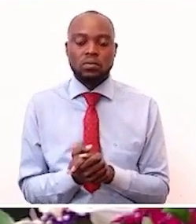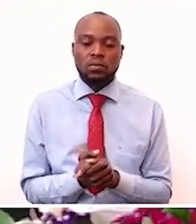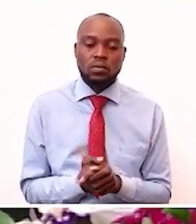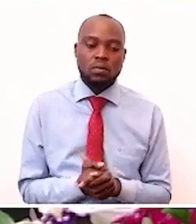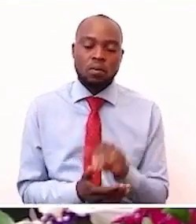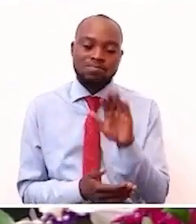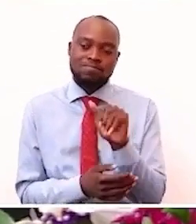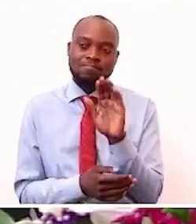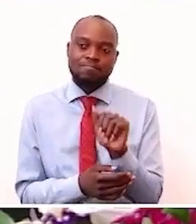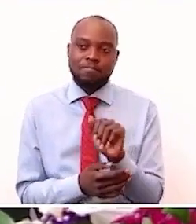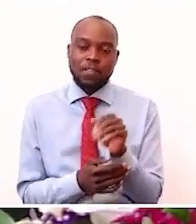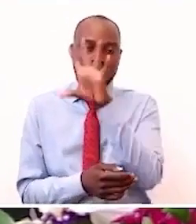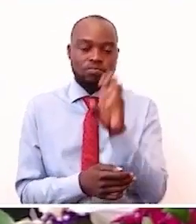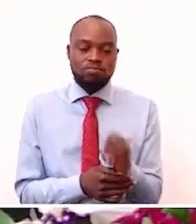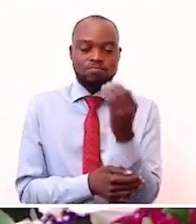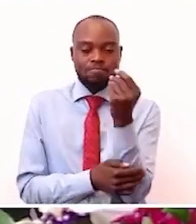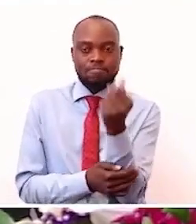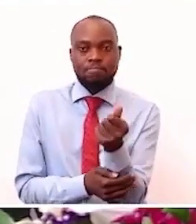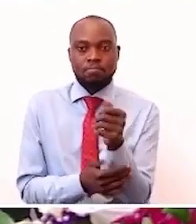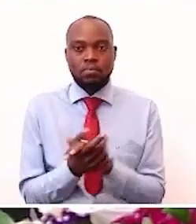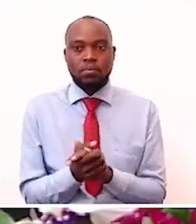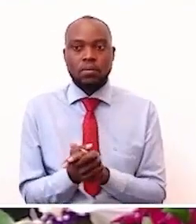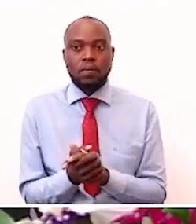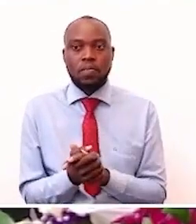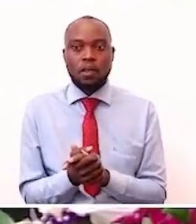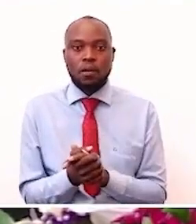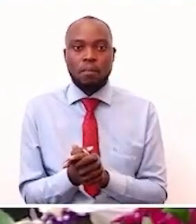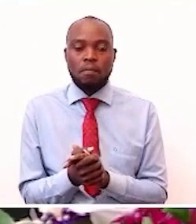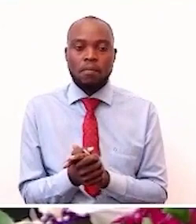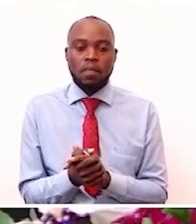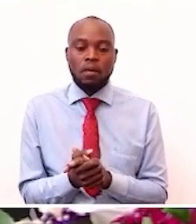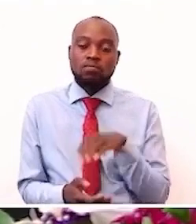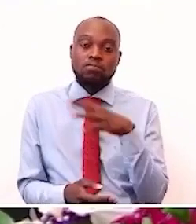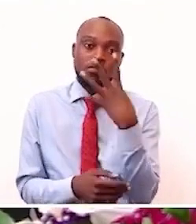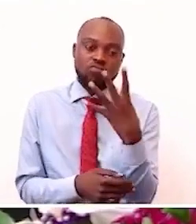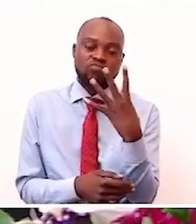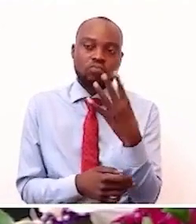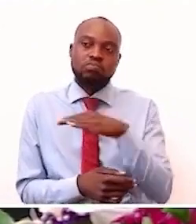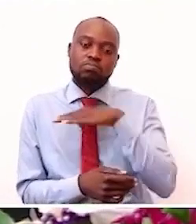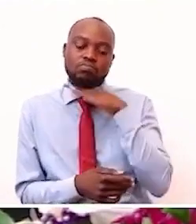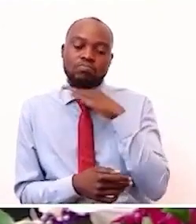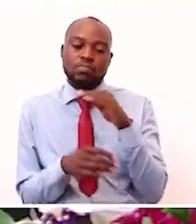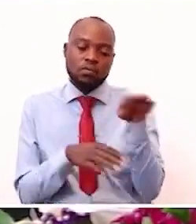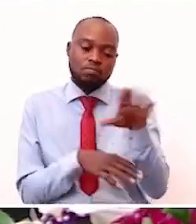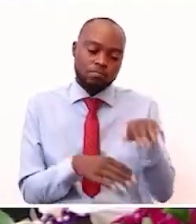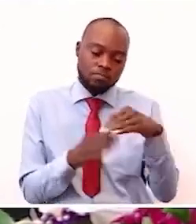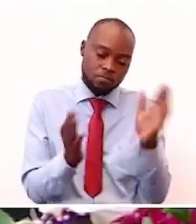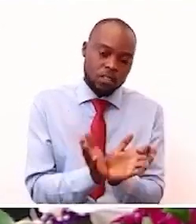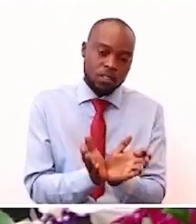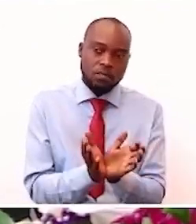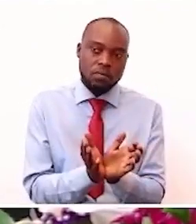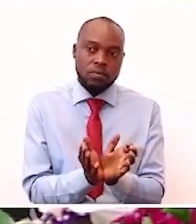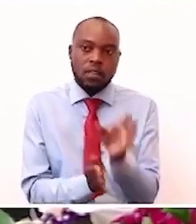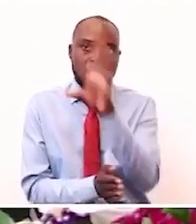African financial architecture, and Bayo said it, are 4 institutions. 4 potential institutions: the African Investment